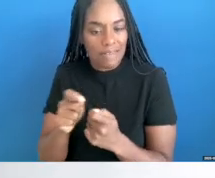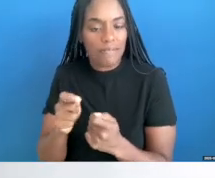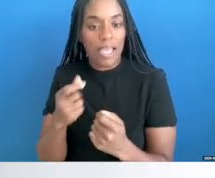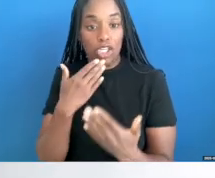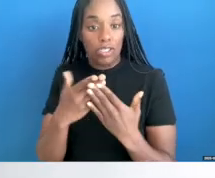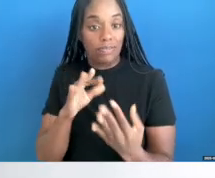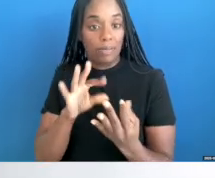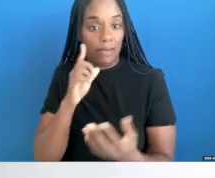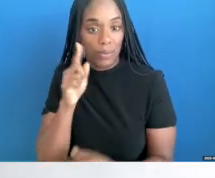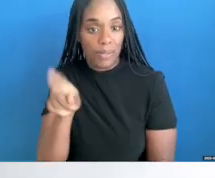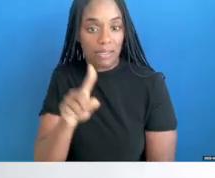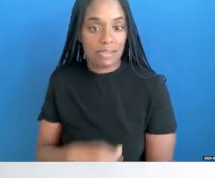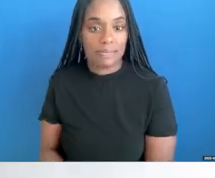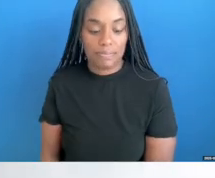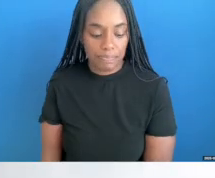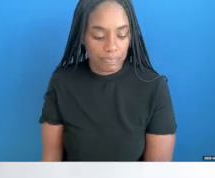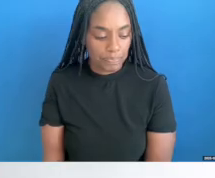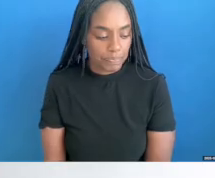all.